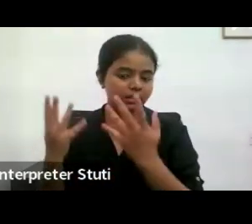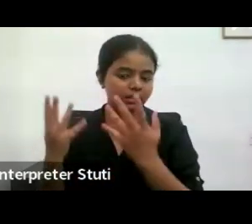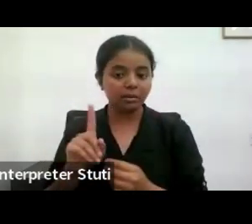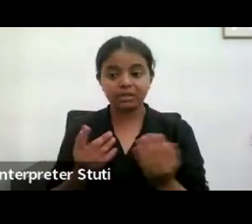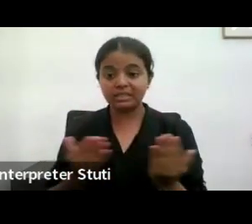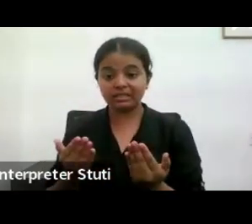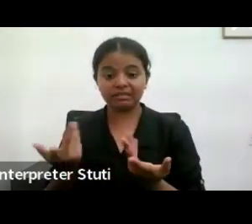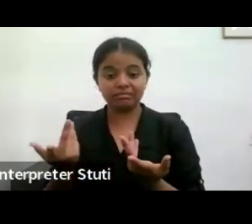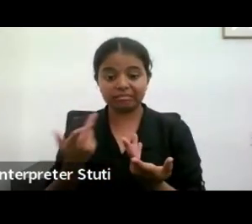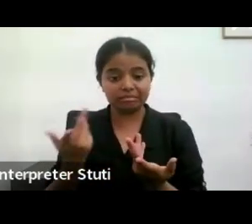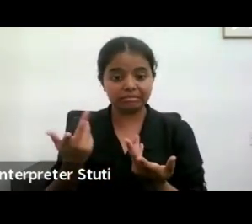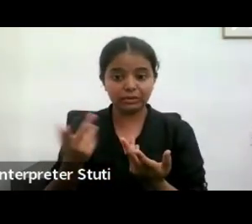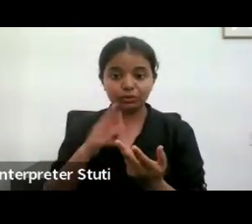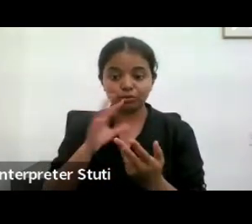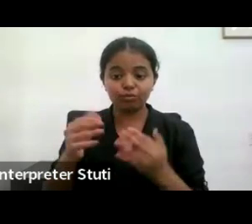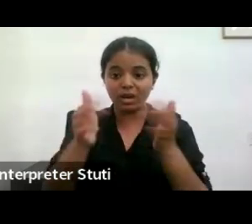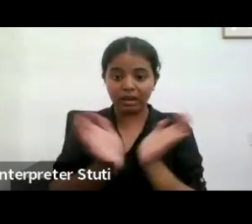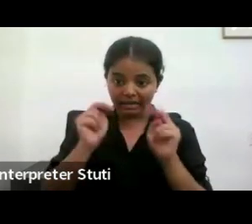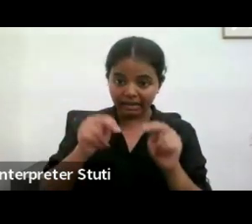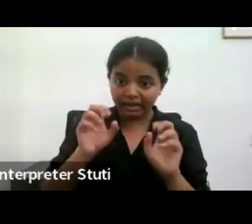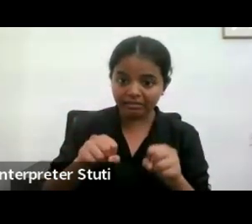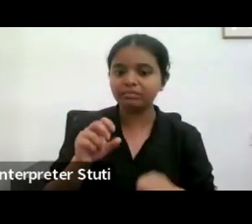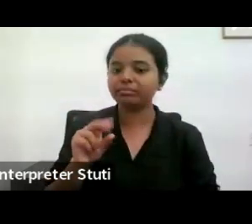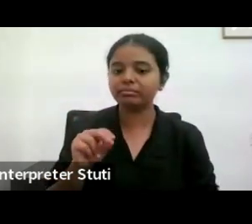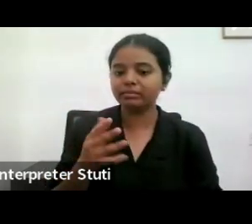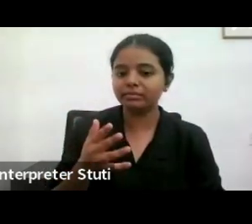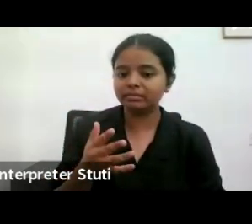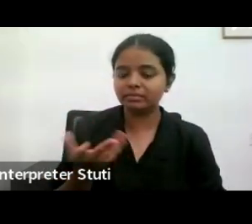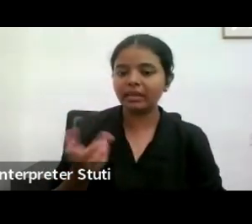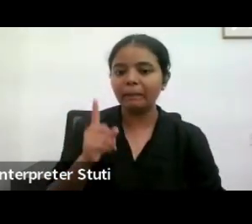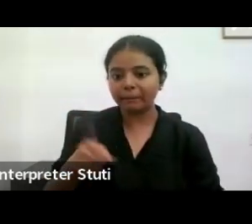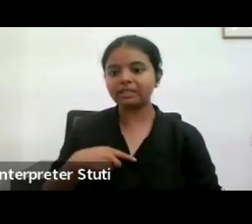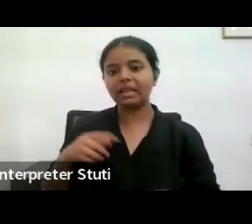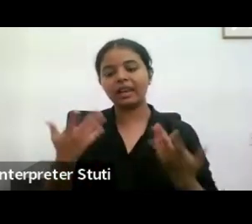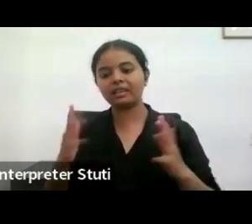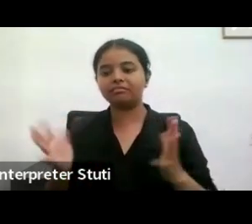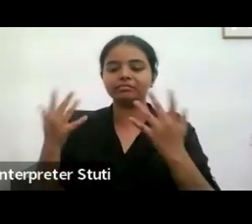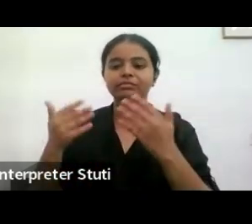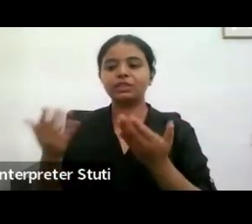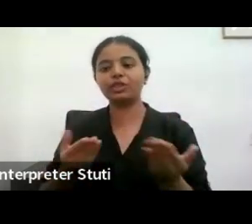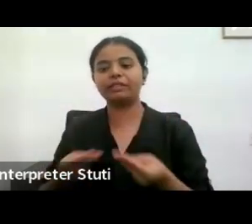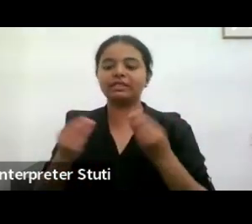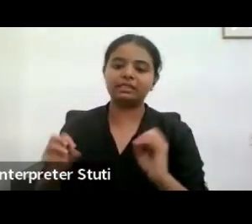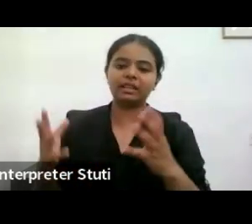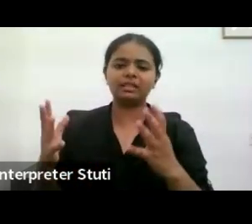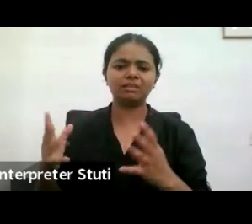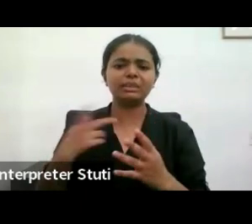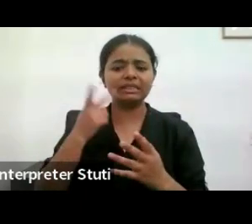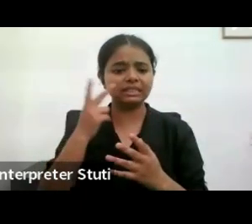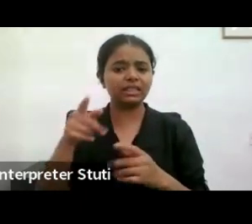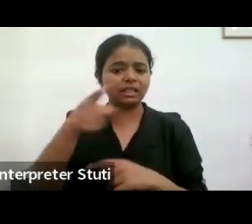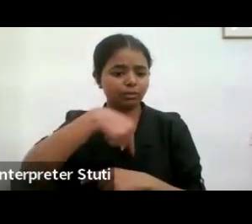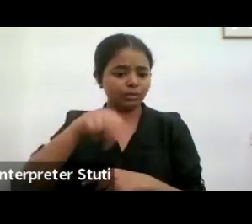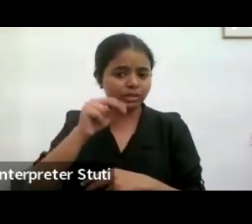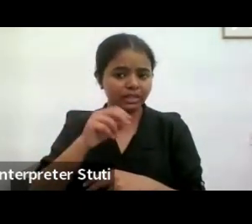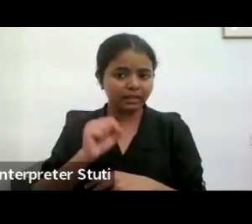wasn't needed in the community where they're located. So we really need to understand what are the service gaps, both